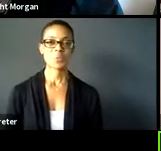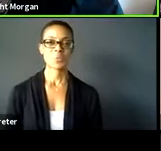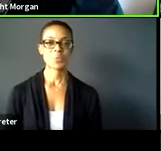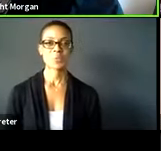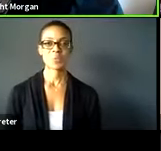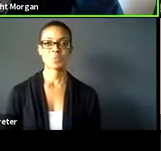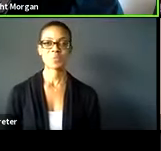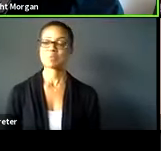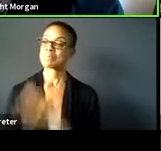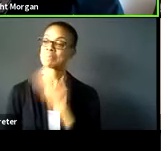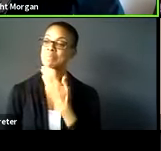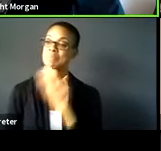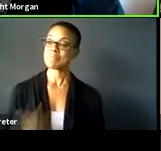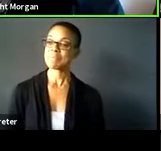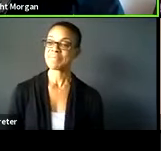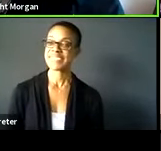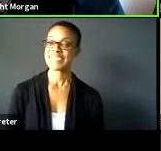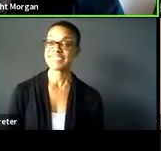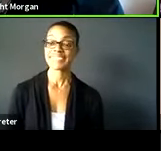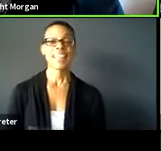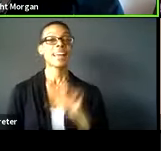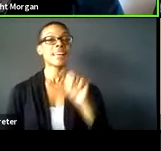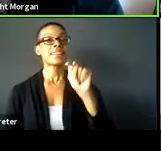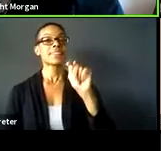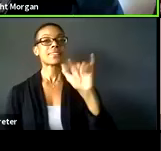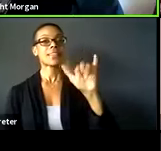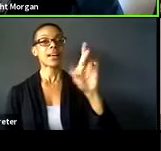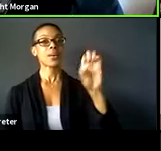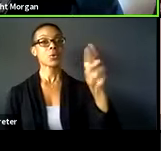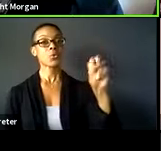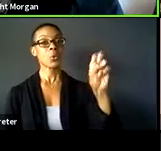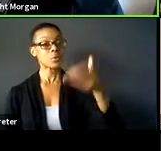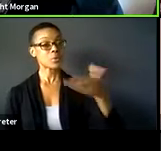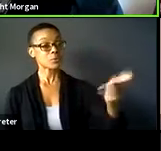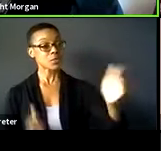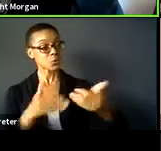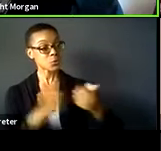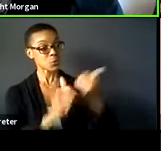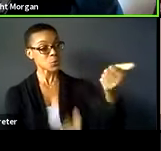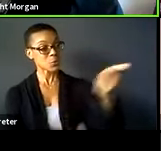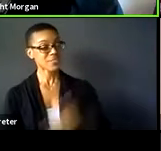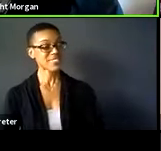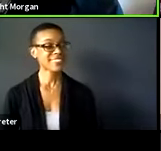Thanks so much, Debbie. Tyrone, can you please introduce yourself?